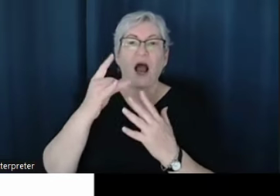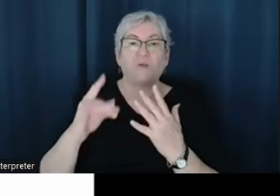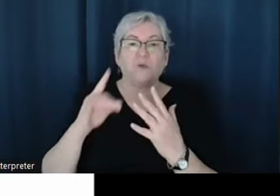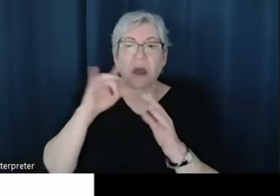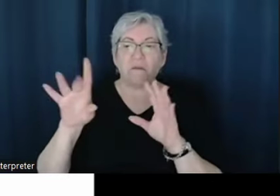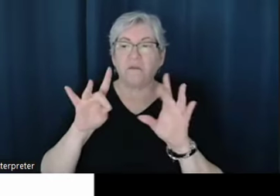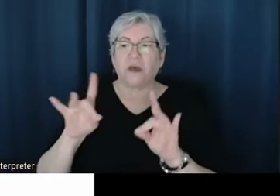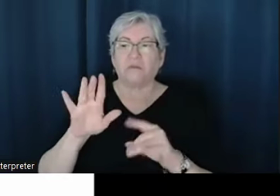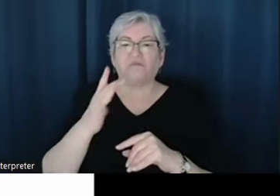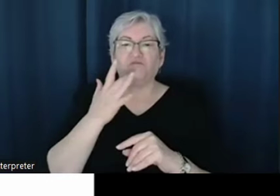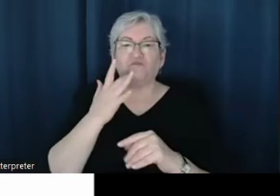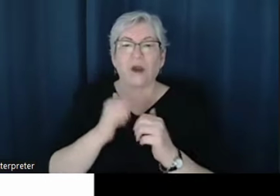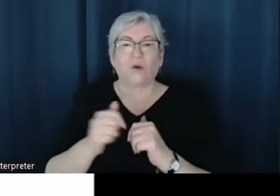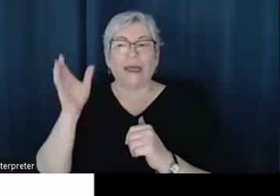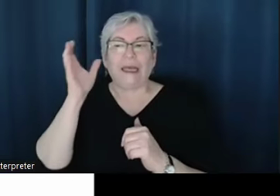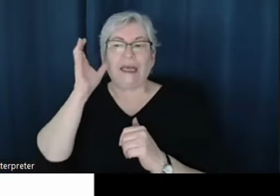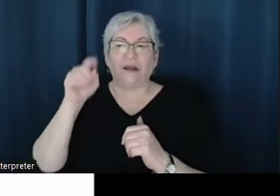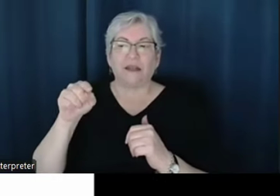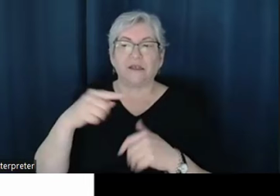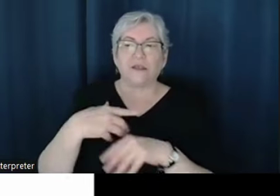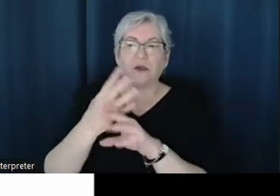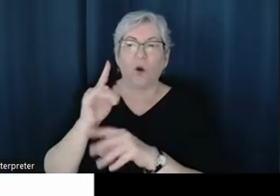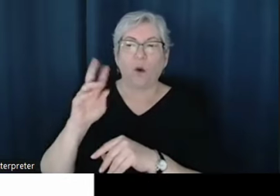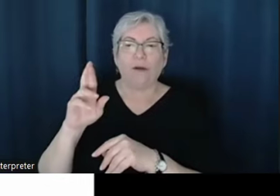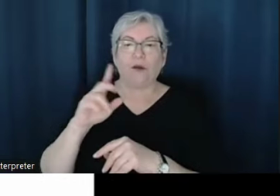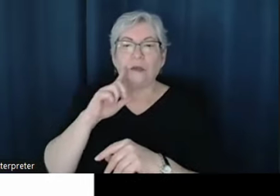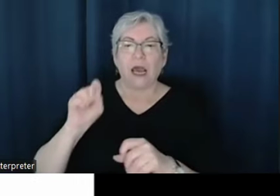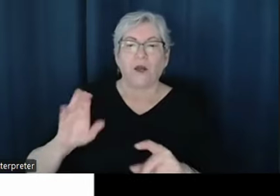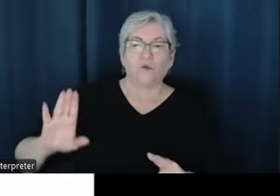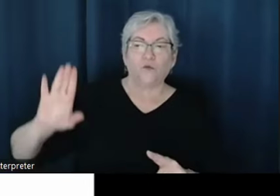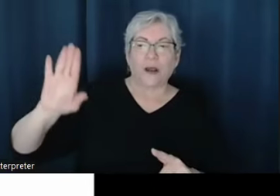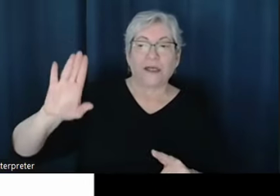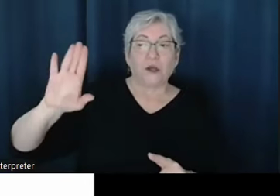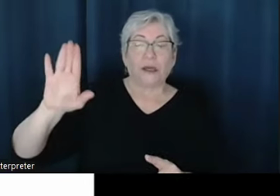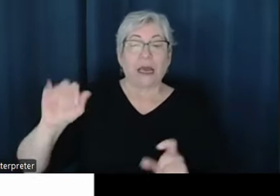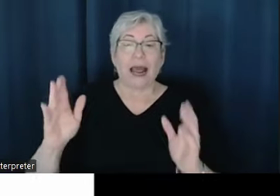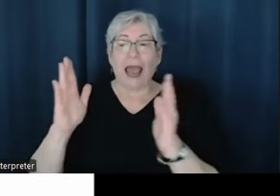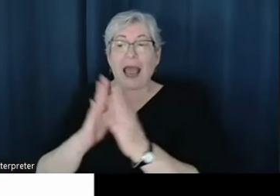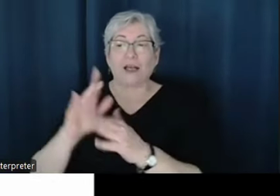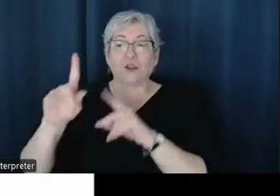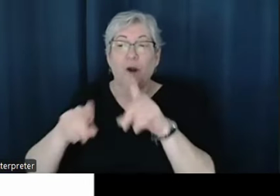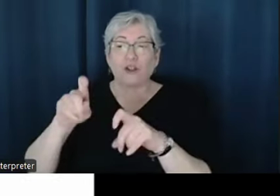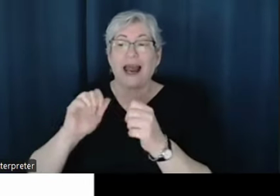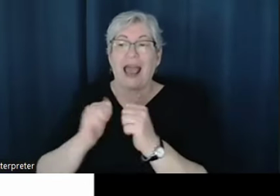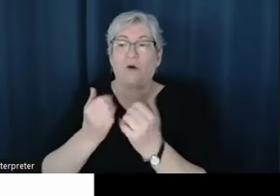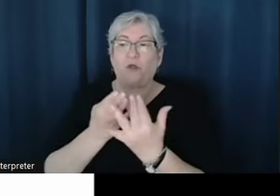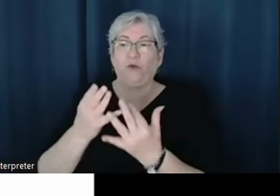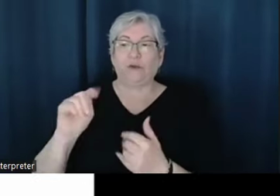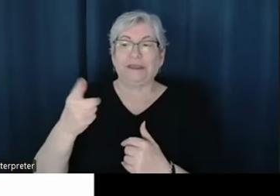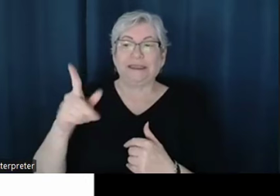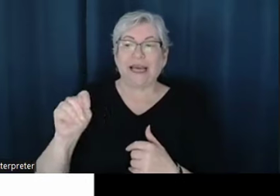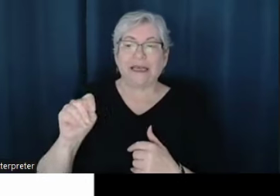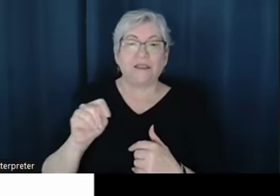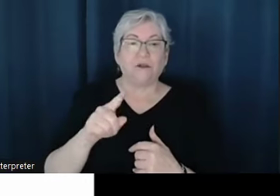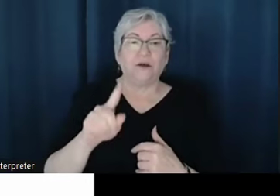select the way you hear the webinar, raise your hand, ask questions by text. You will